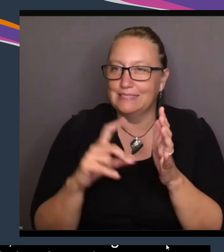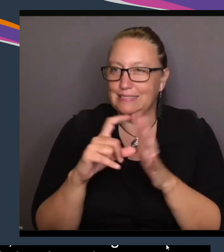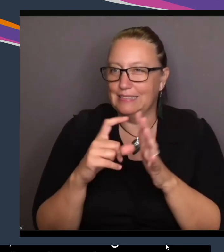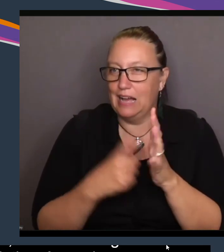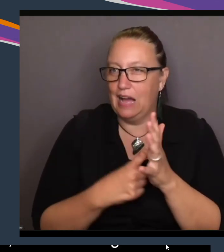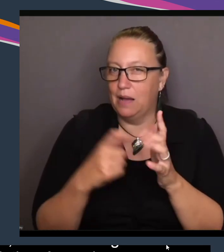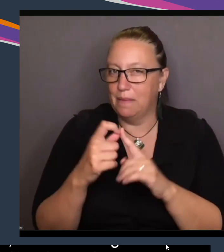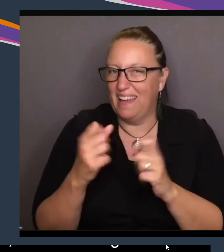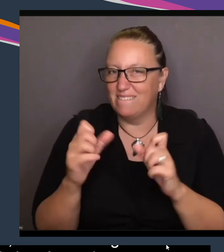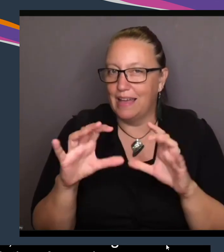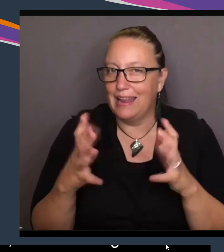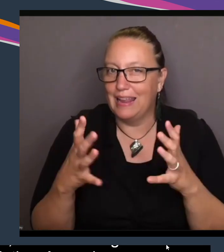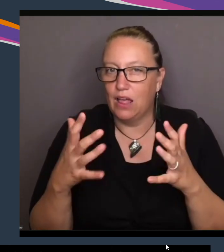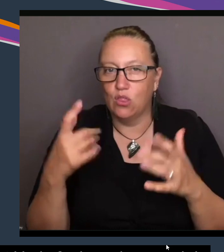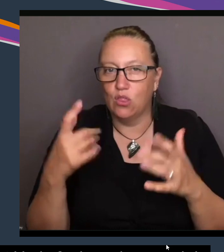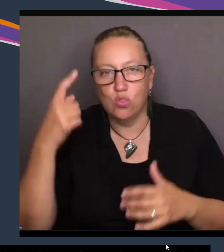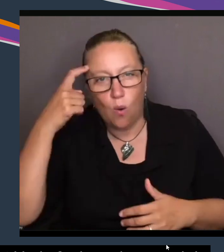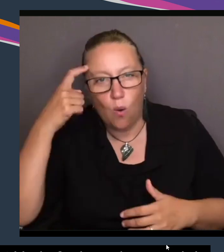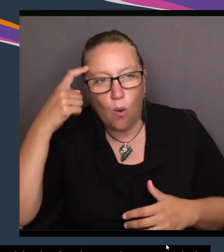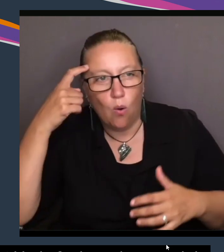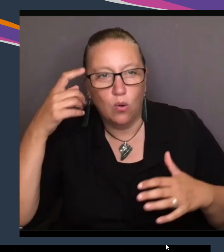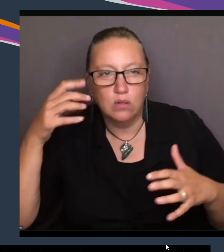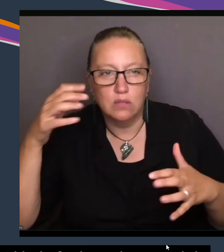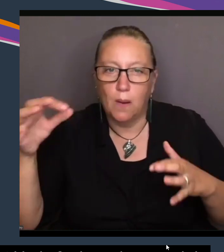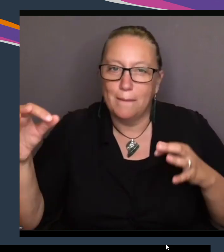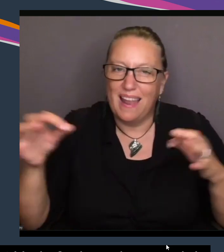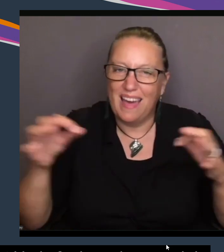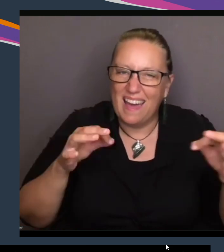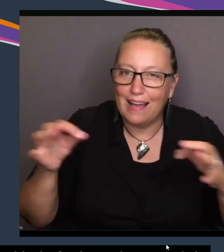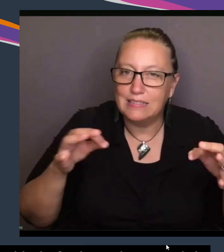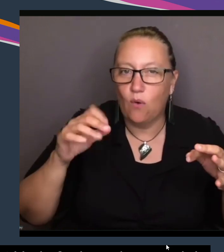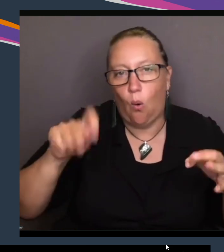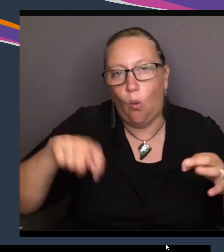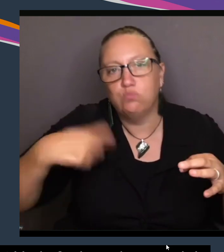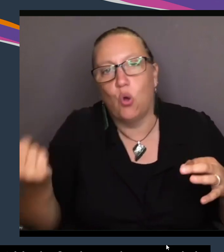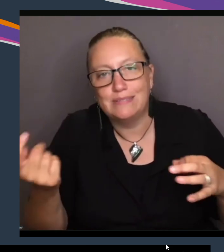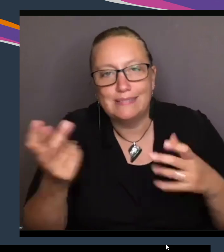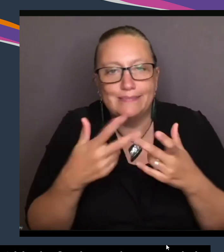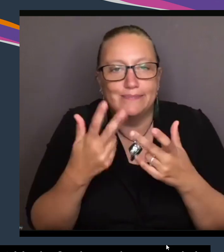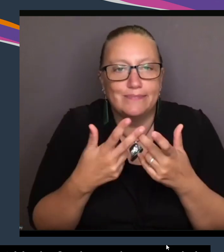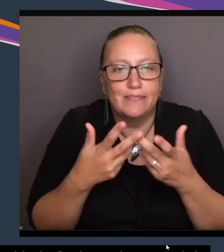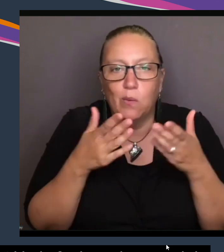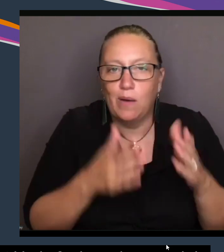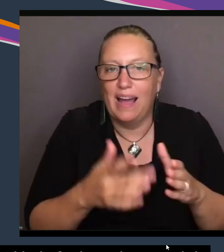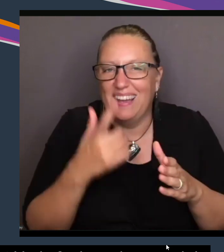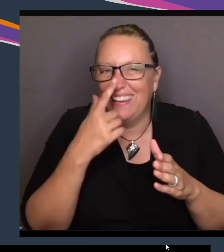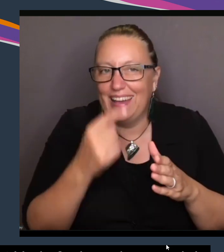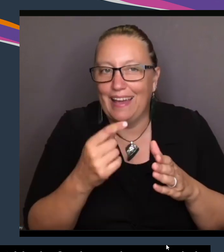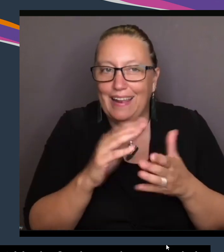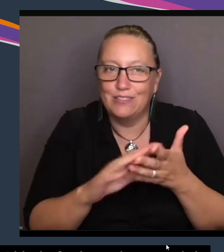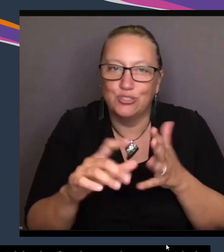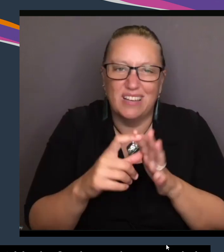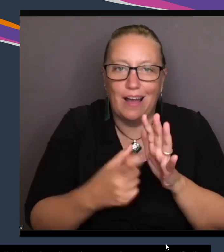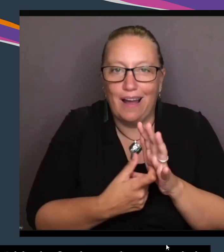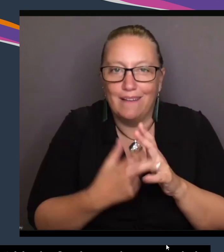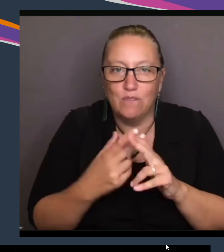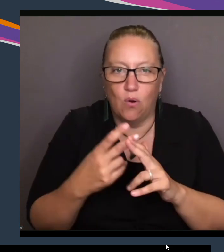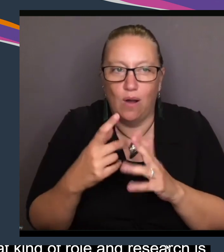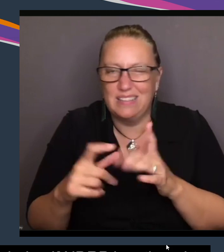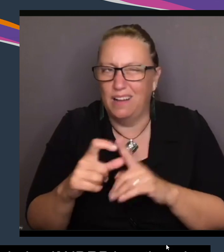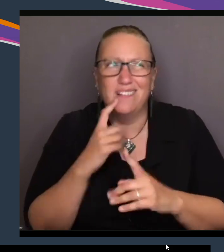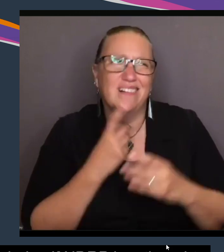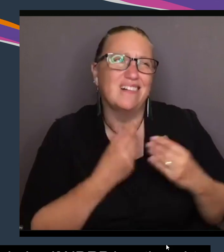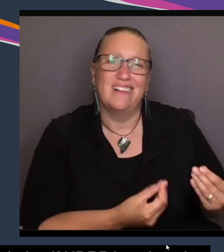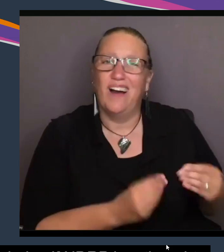or plans on, alternatives in that space. I can see you nodding and smiling, going, of course you asked this question,